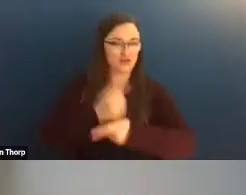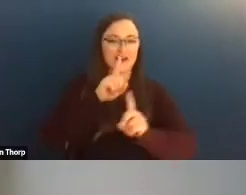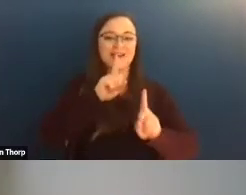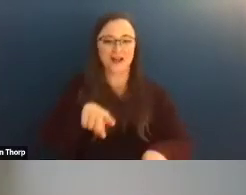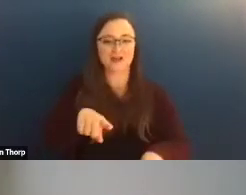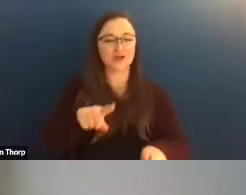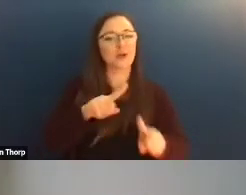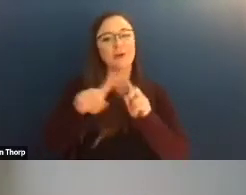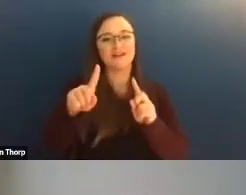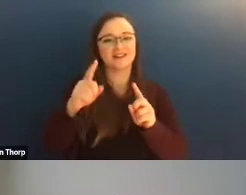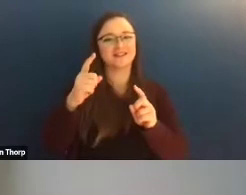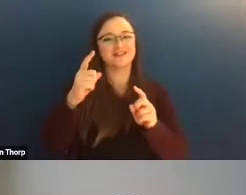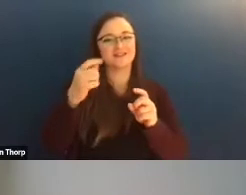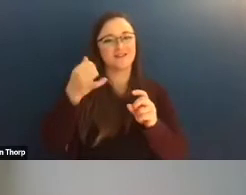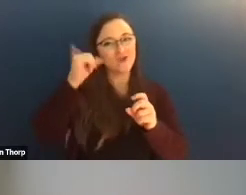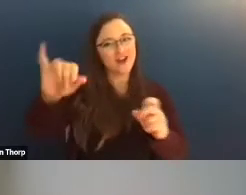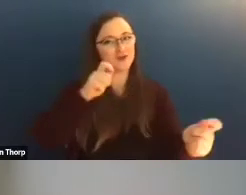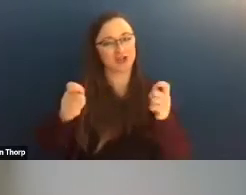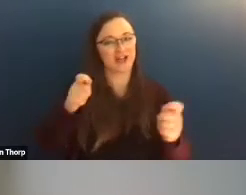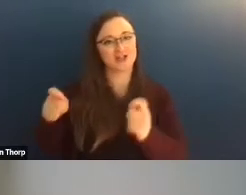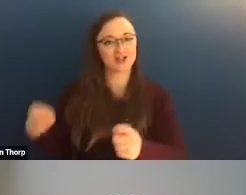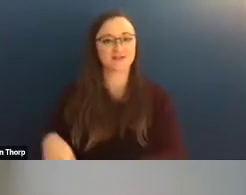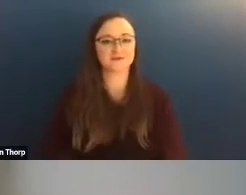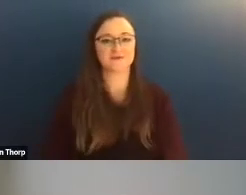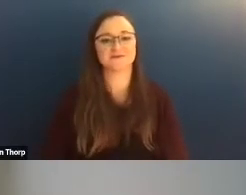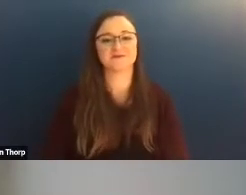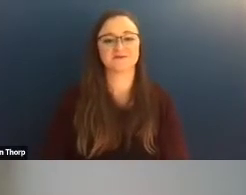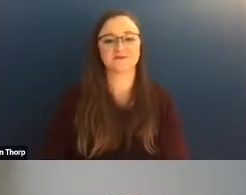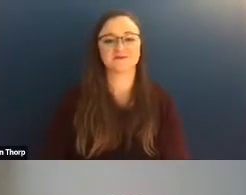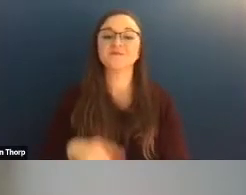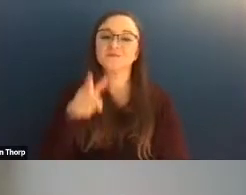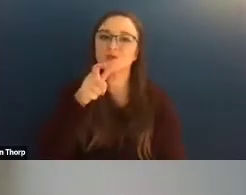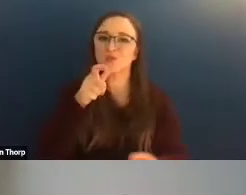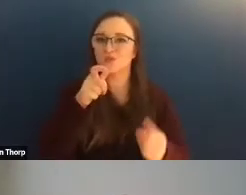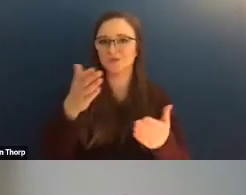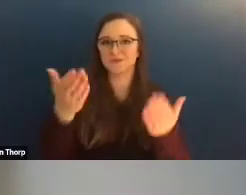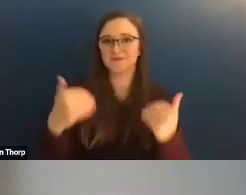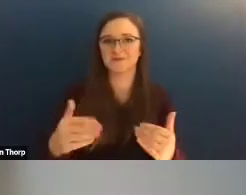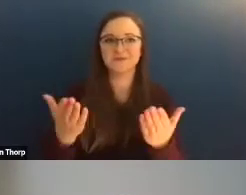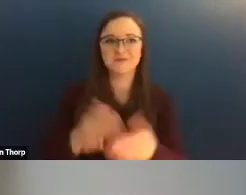constantly changing. Very good point. Who wants to go next?